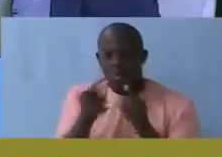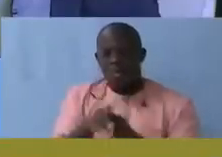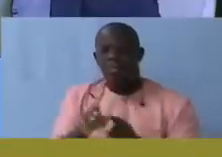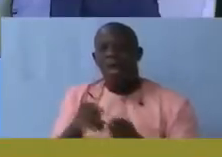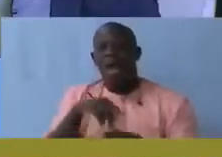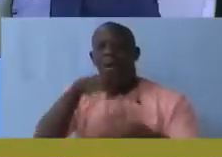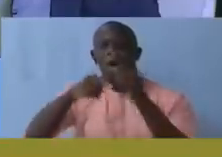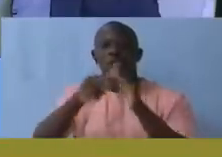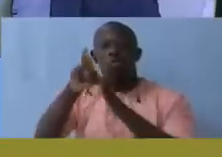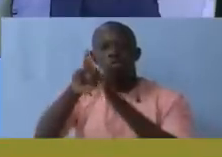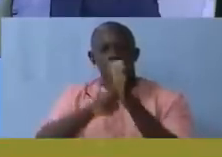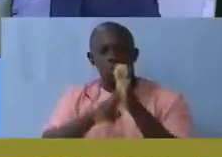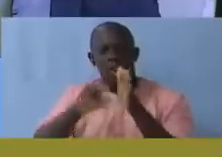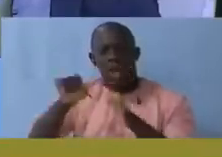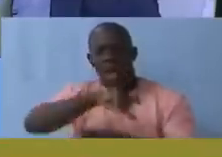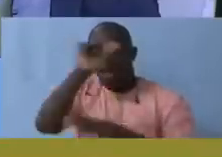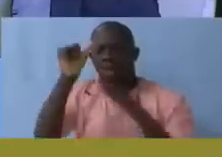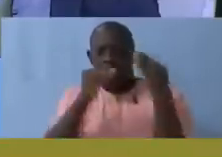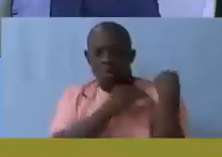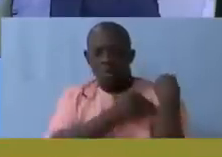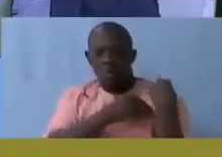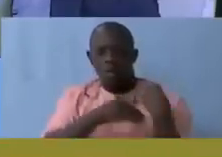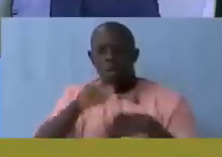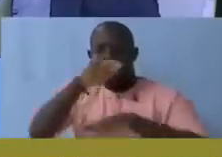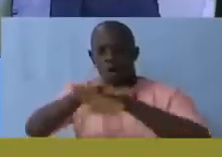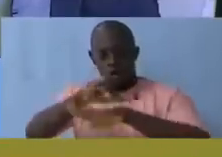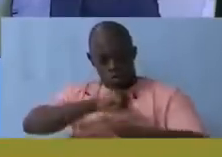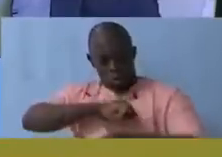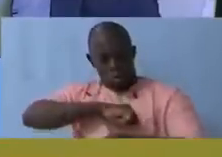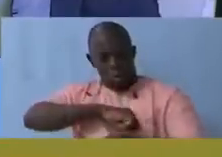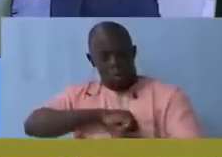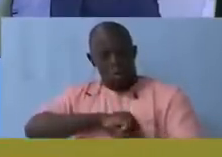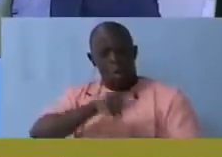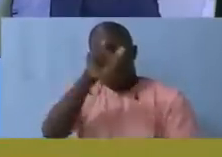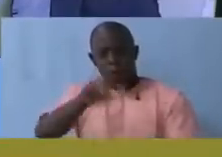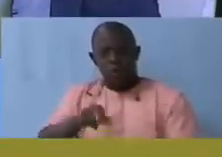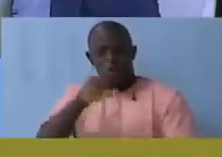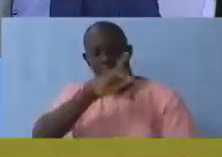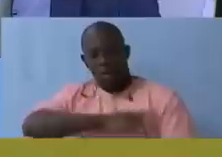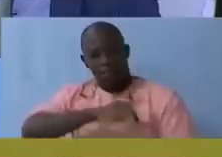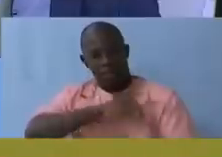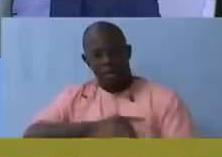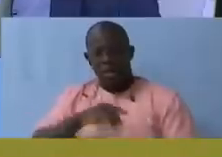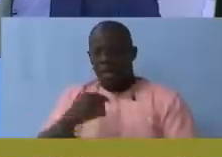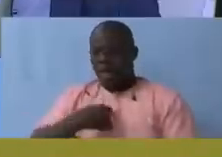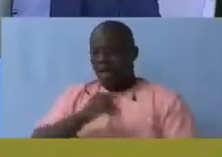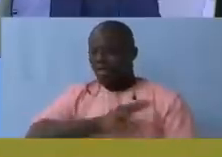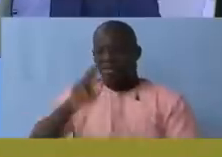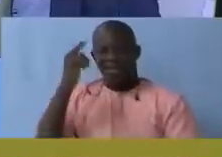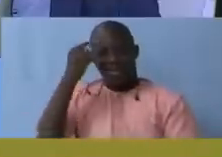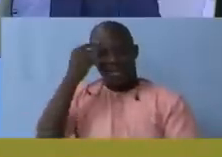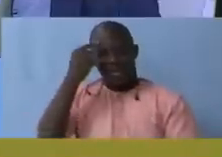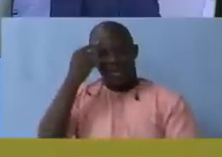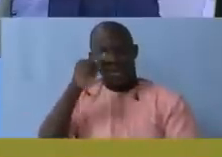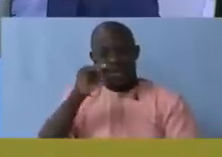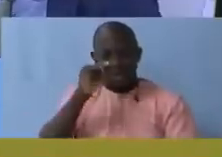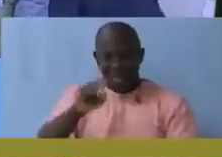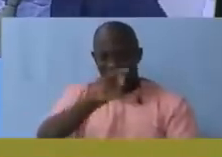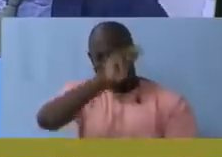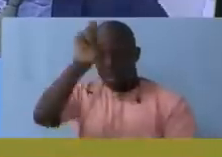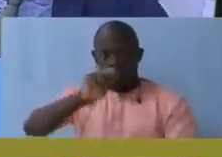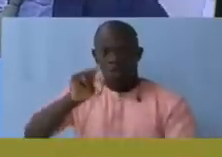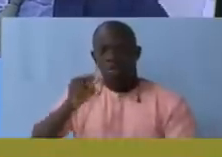and responsibilities in their personal gain, I don't think that nation can be good.